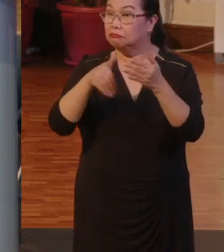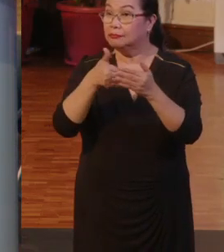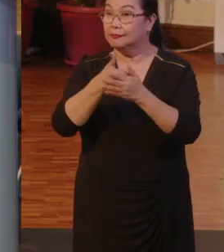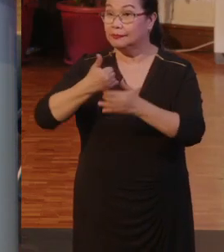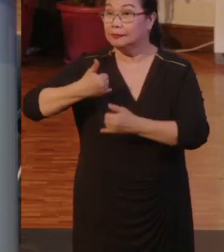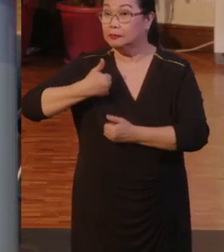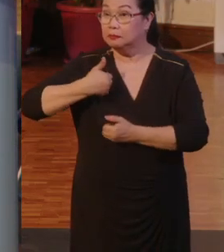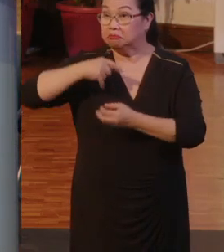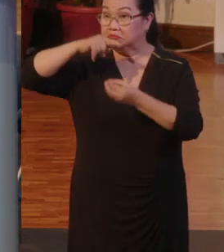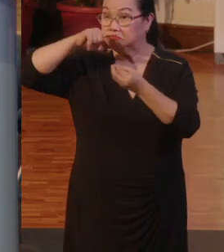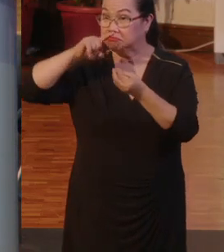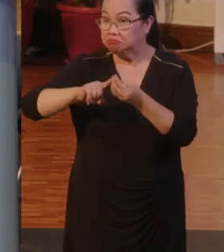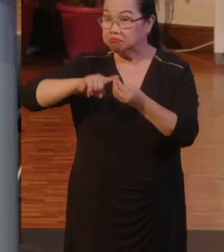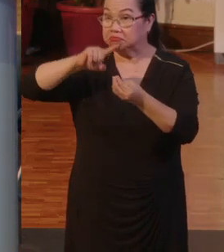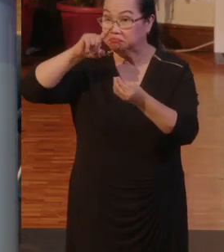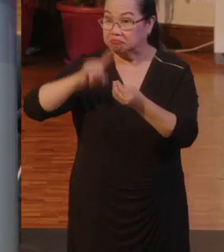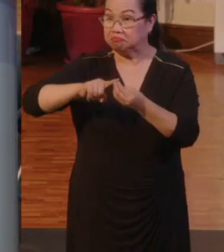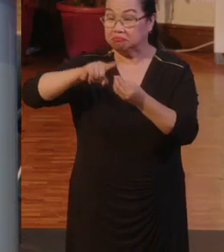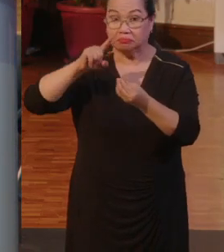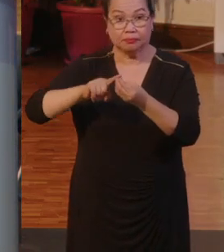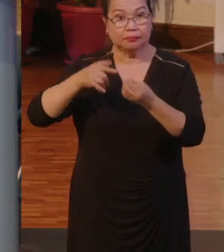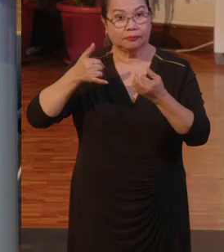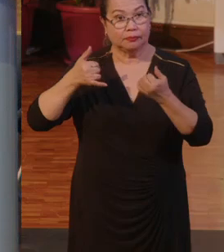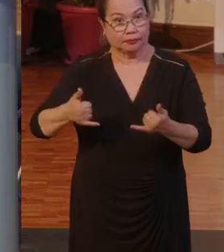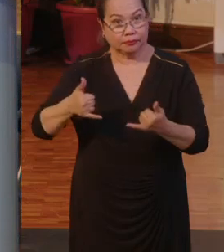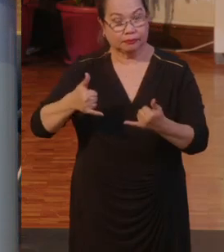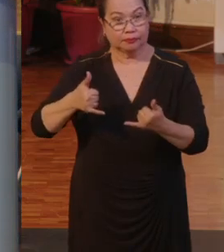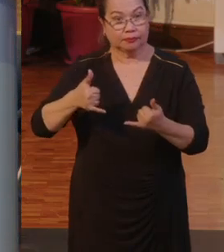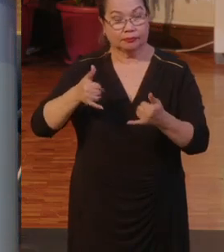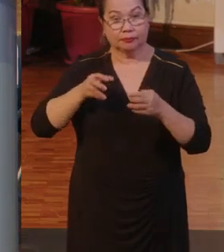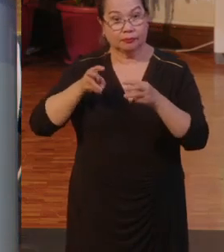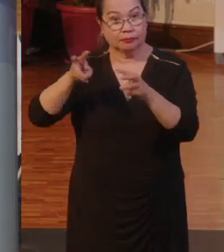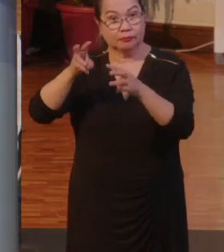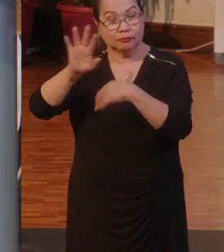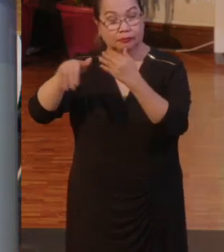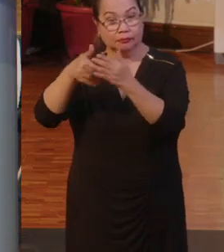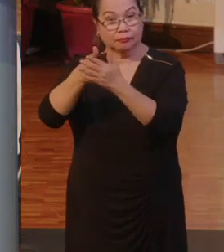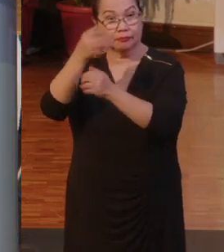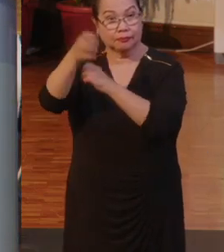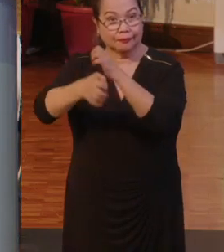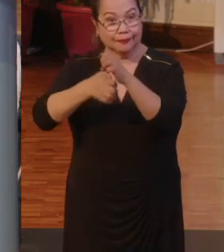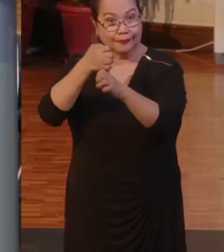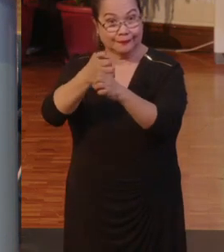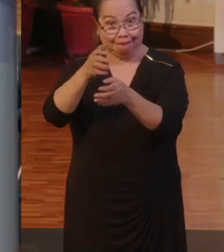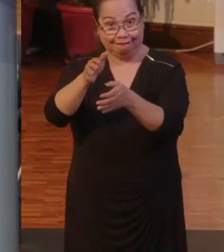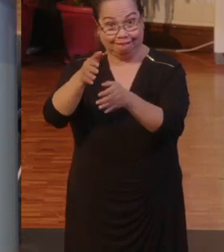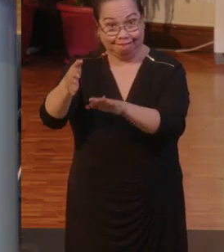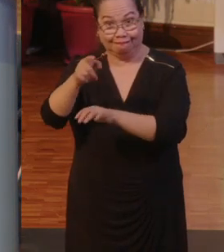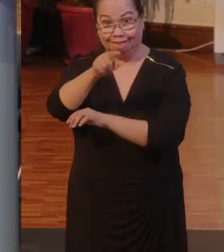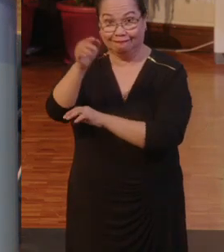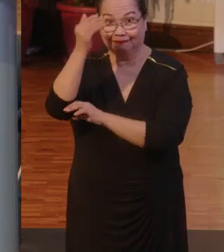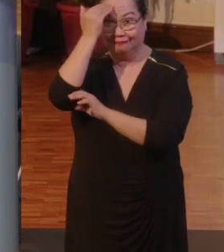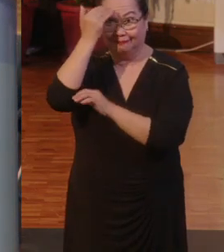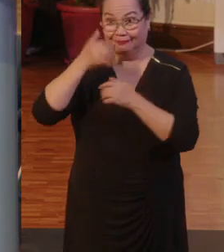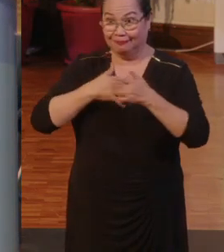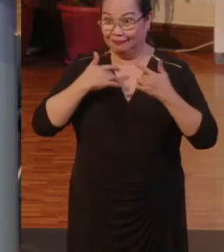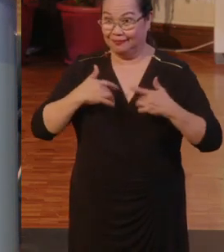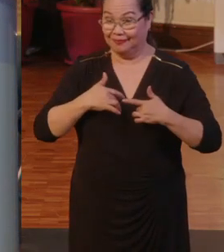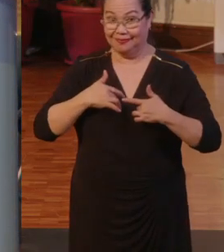ng Joshua. And now I am about to go the way of all the earth. And you know in your hearts